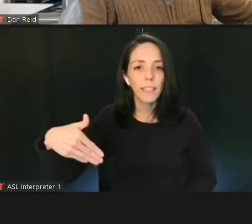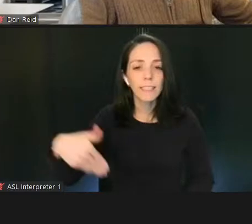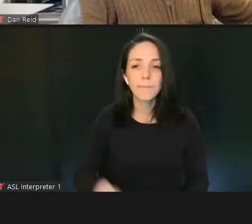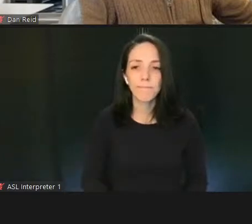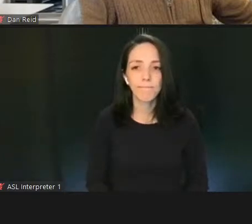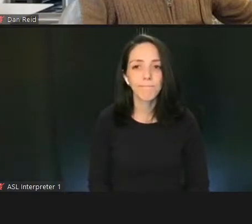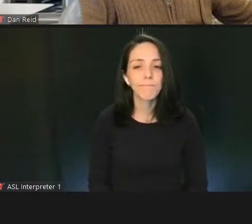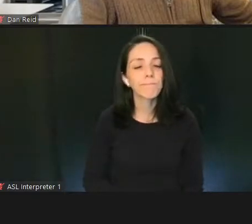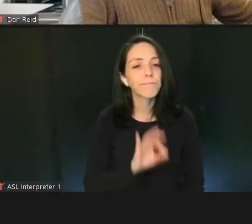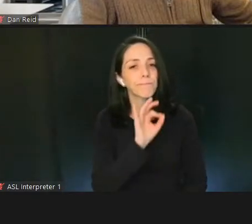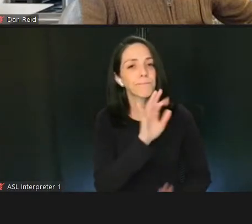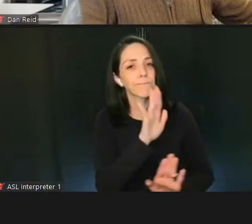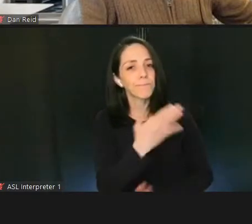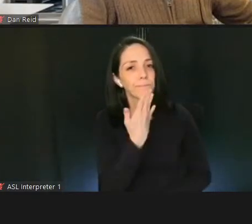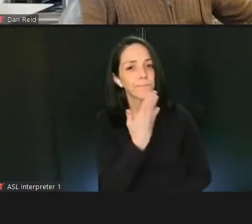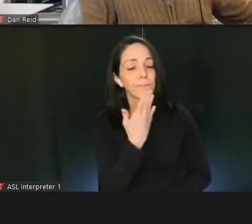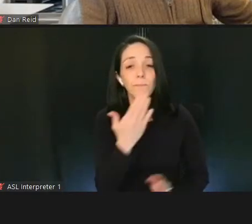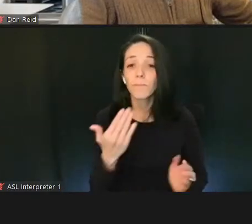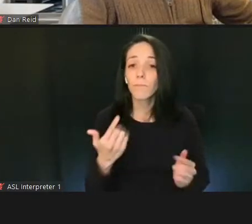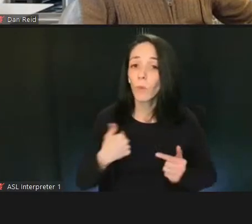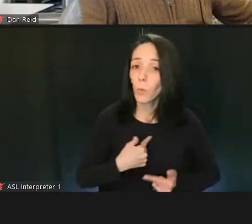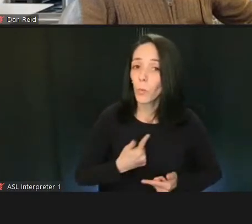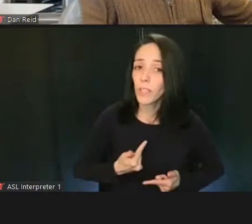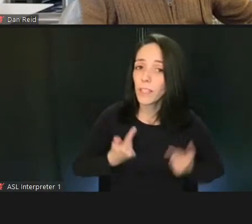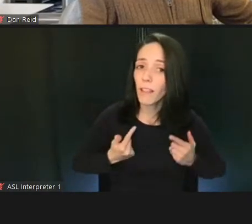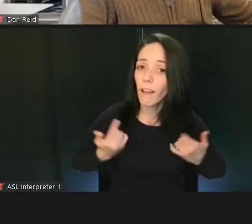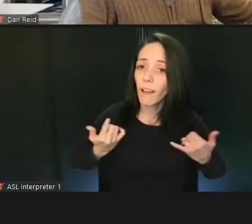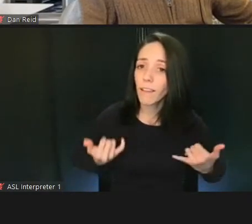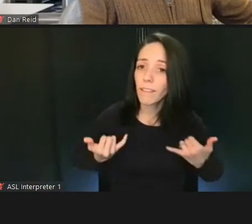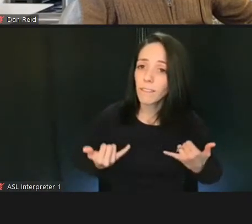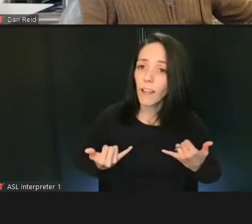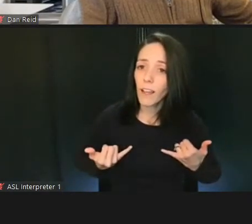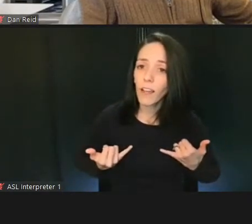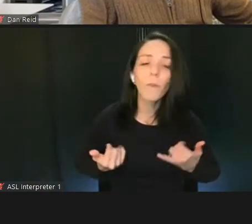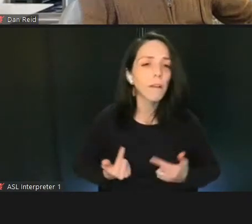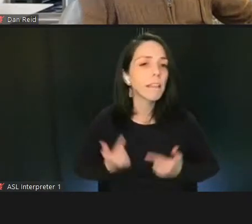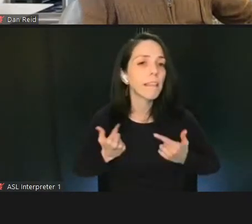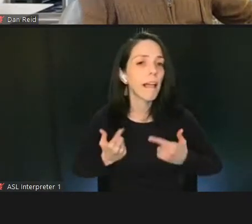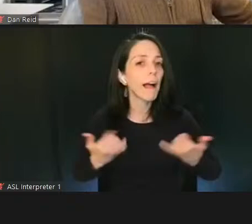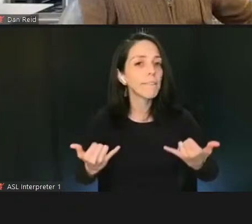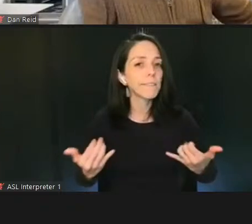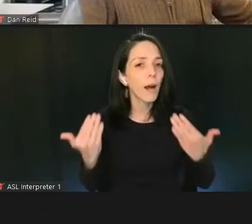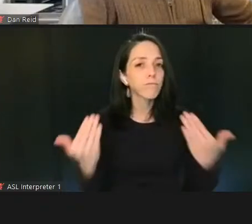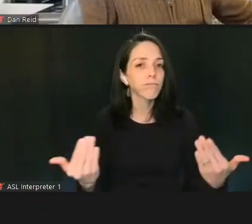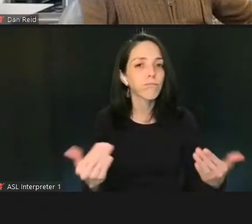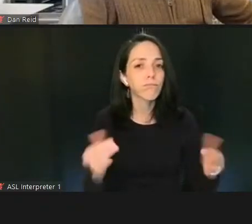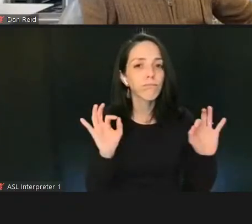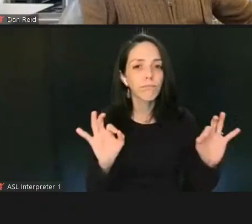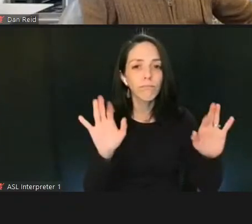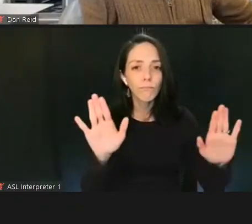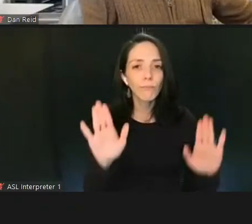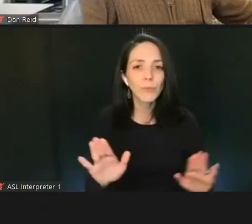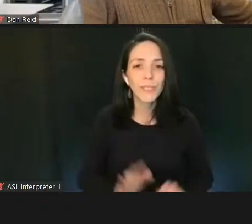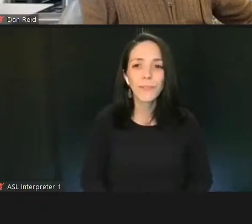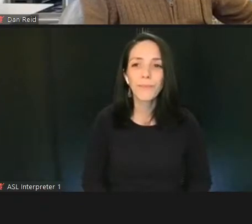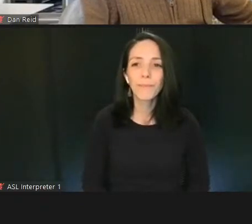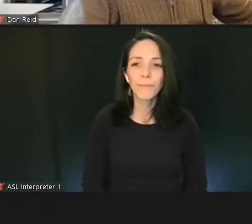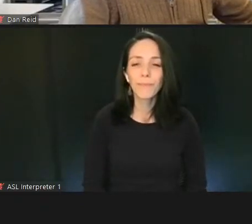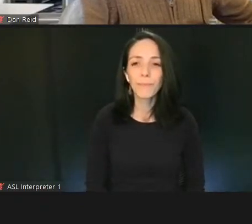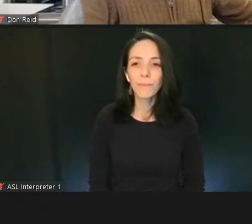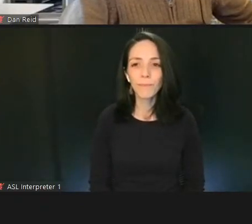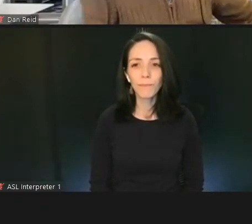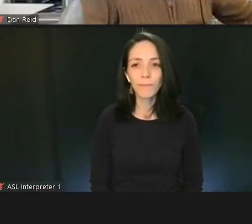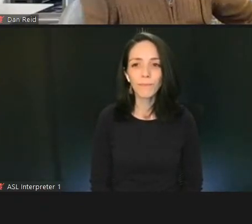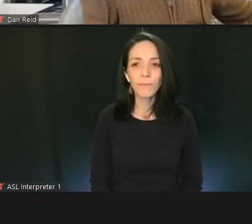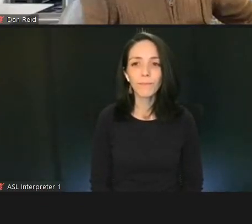Great, thank you. Clerk Mouse, are we live tonight? Are Yes. we live? Great. We can go ahead